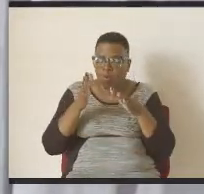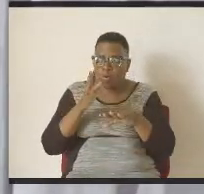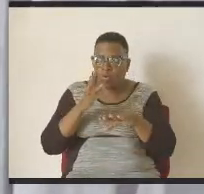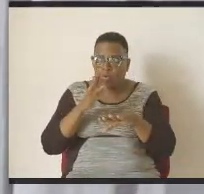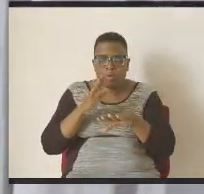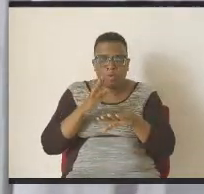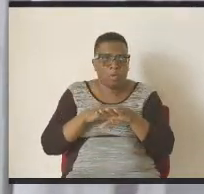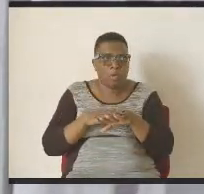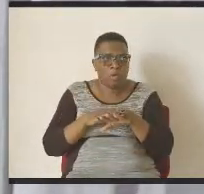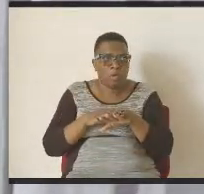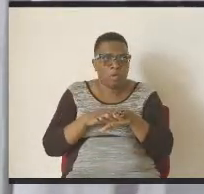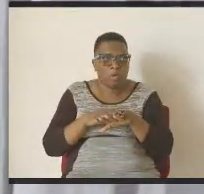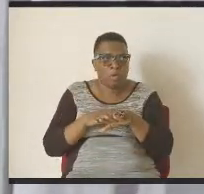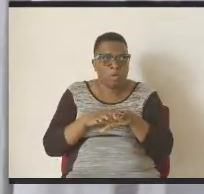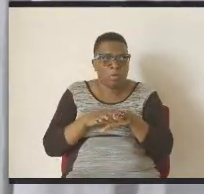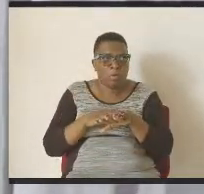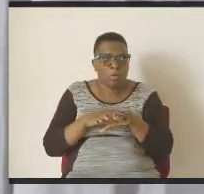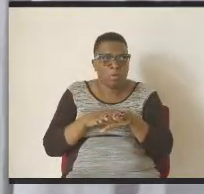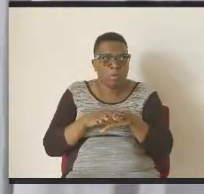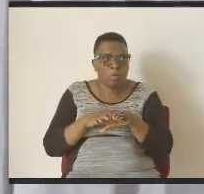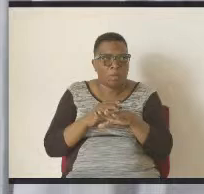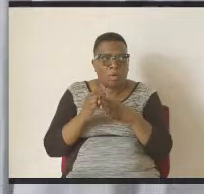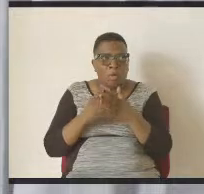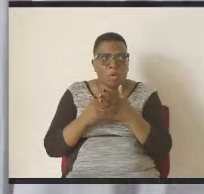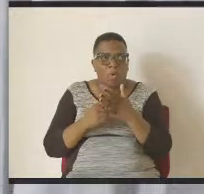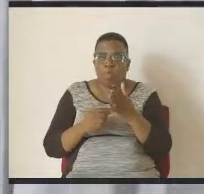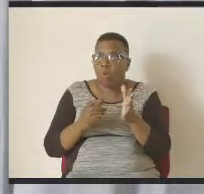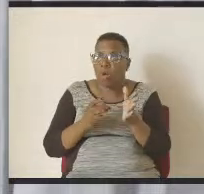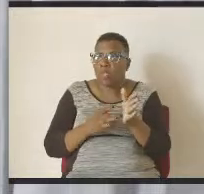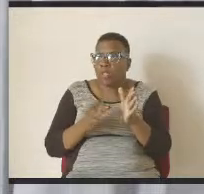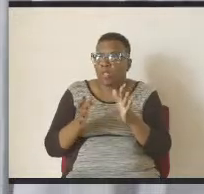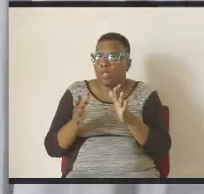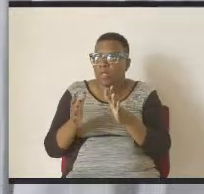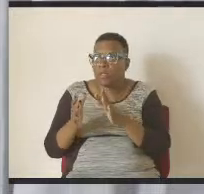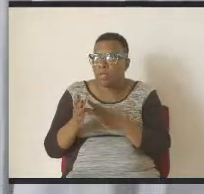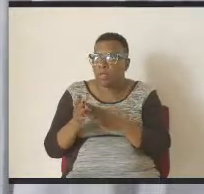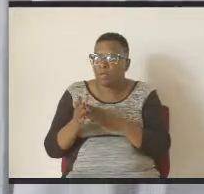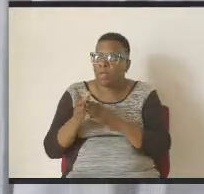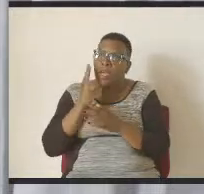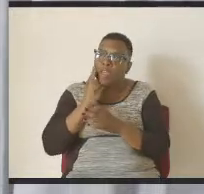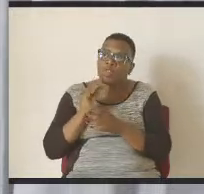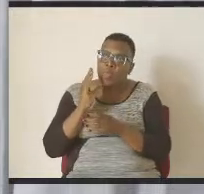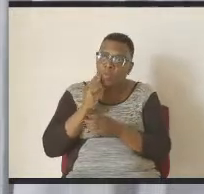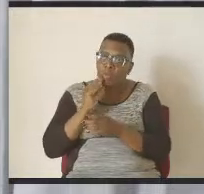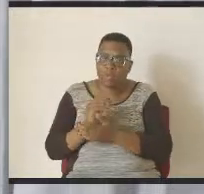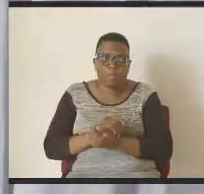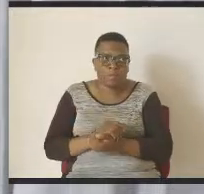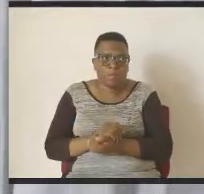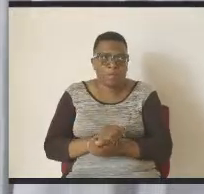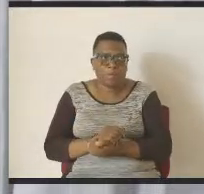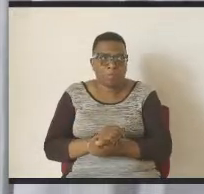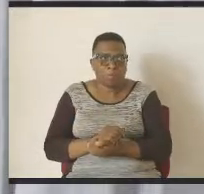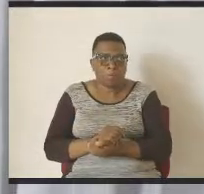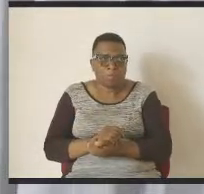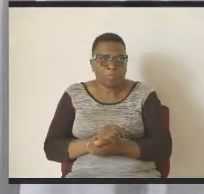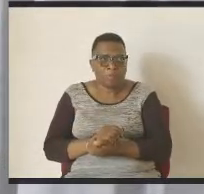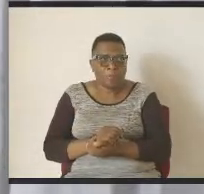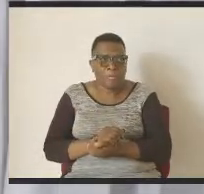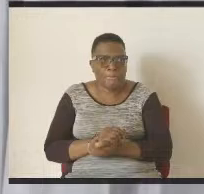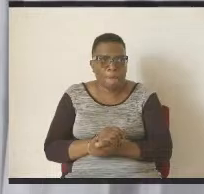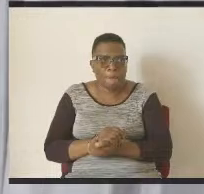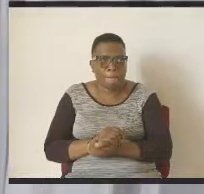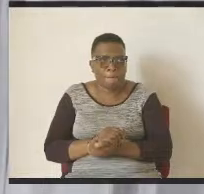weight, the inner turmoil that Jesus went through. 29 of those 125 verses,